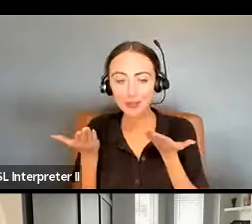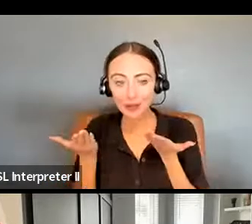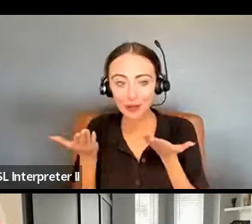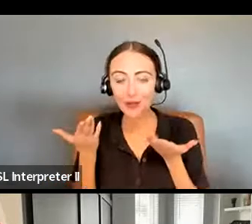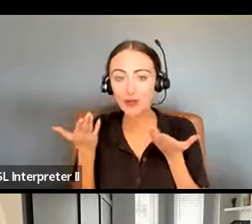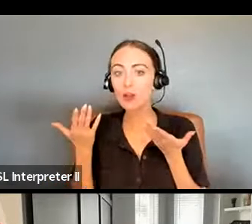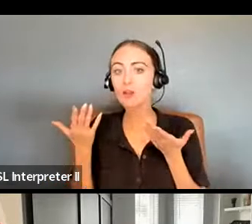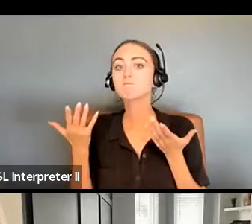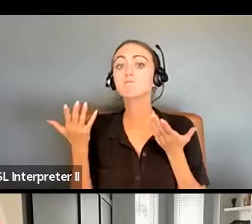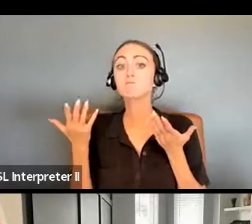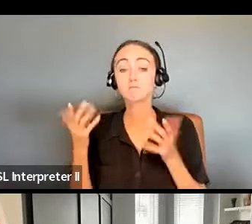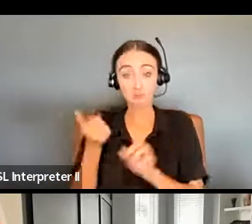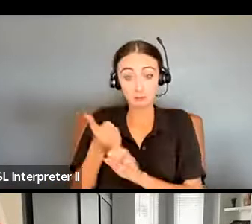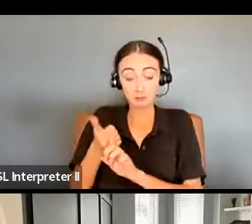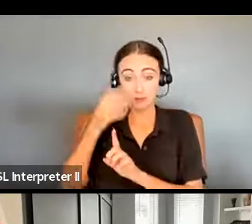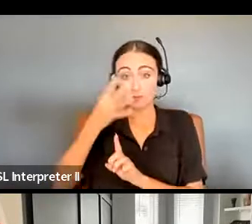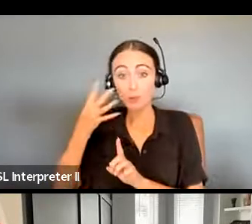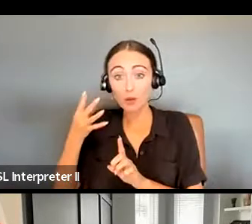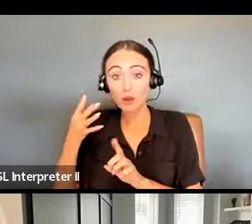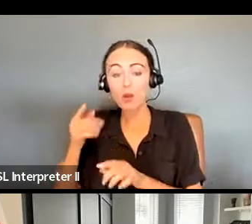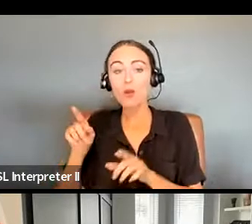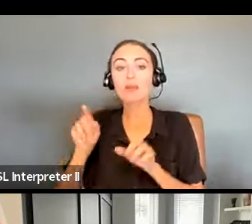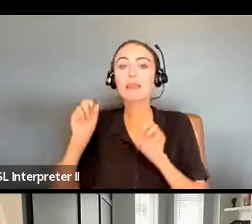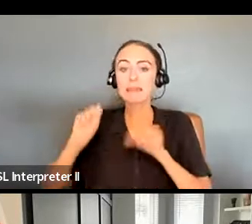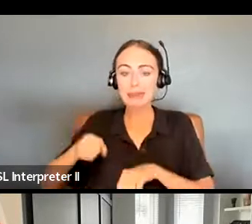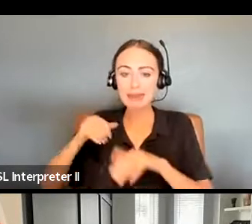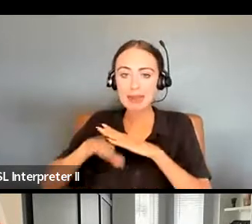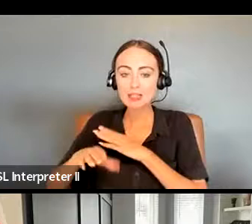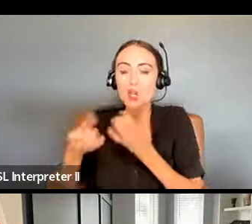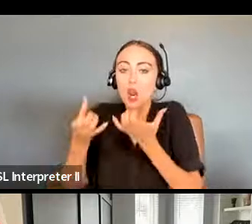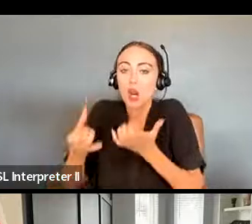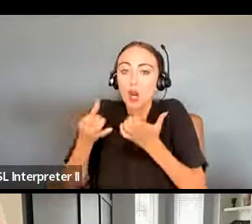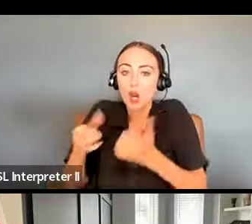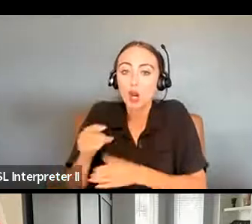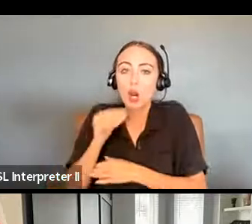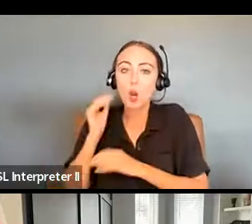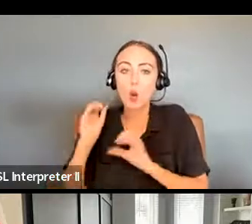are immigrants can still access our current homeless services system.